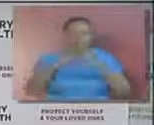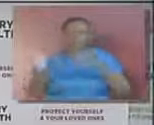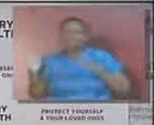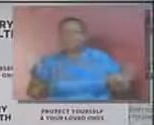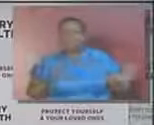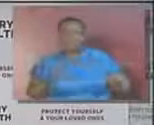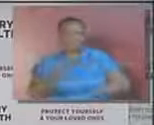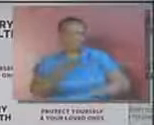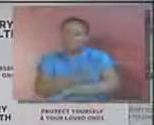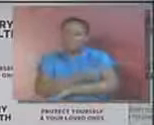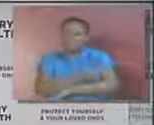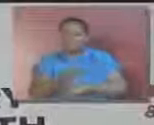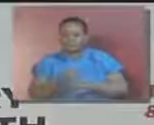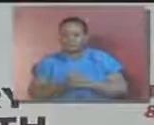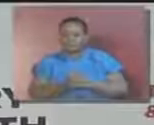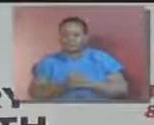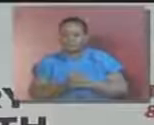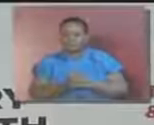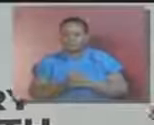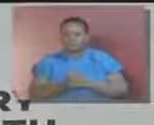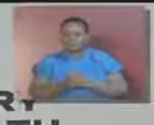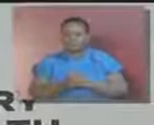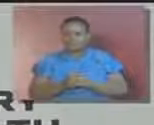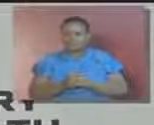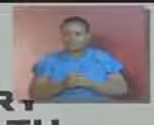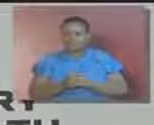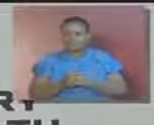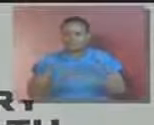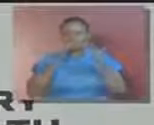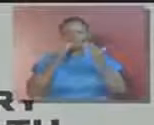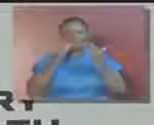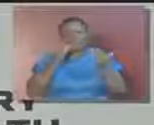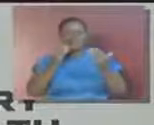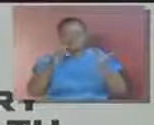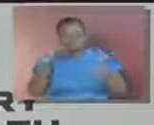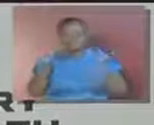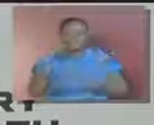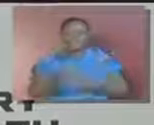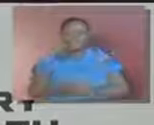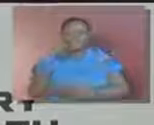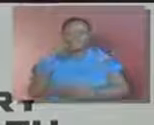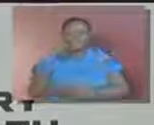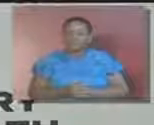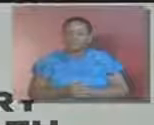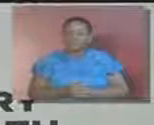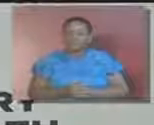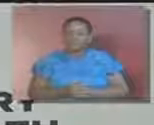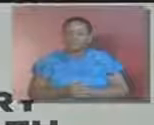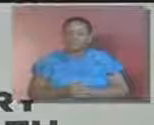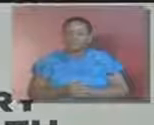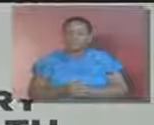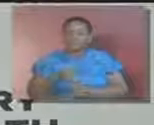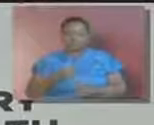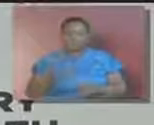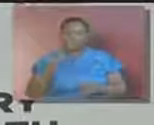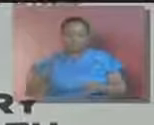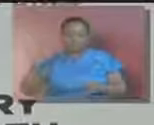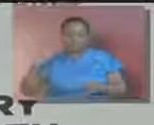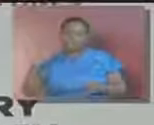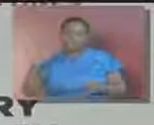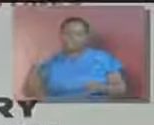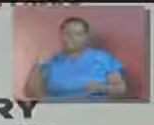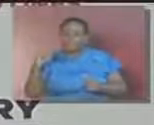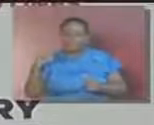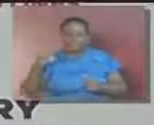question. So it reminds me what we said at press conferences in the past, and I have the document here. I asked for